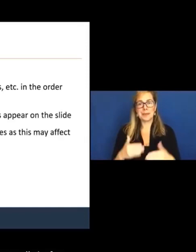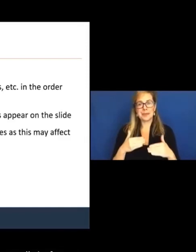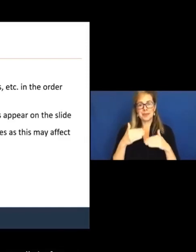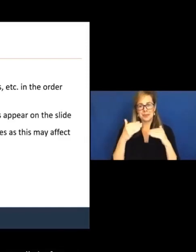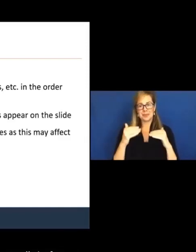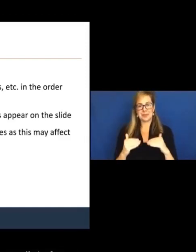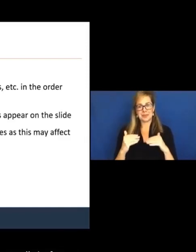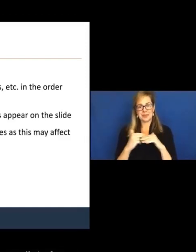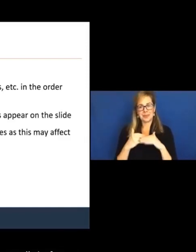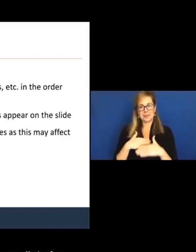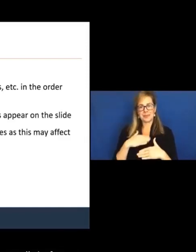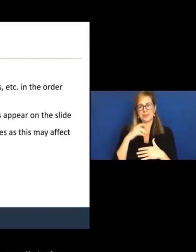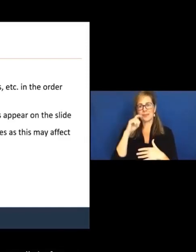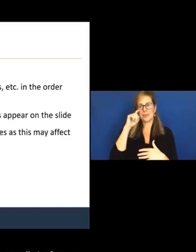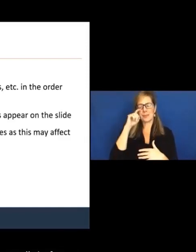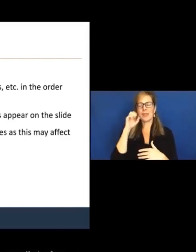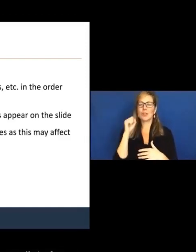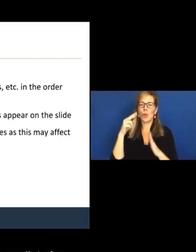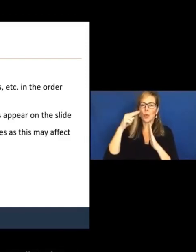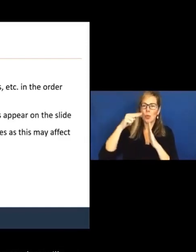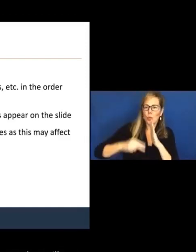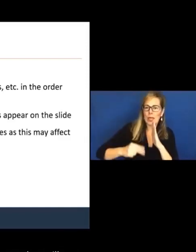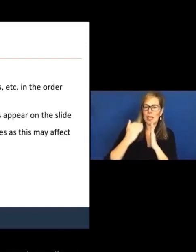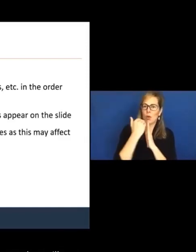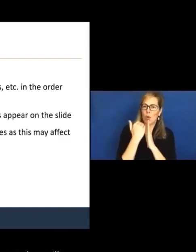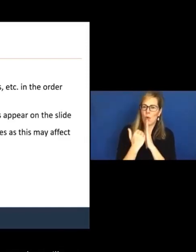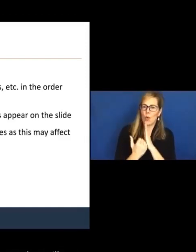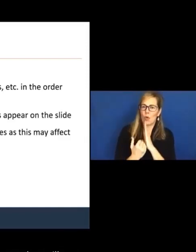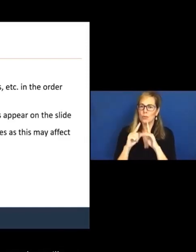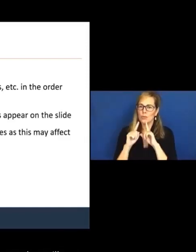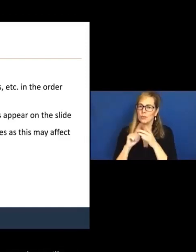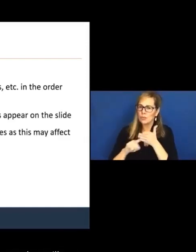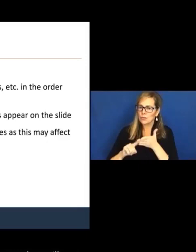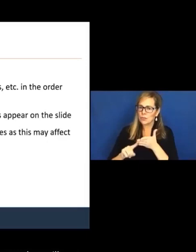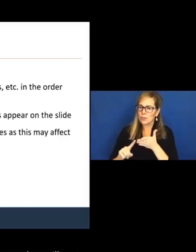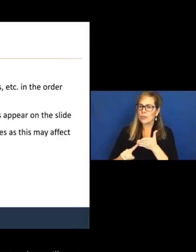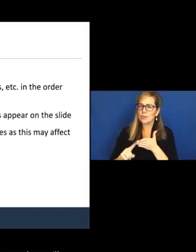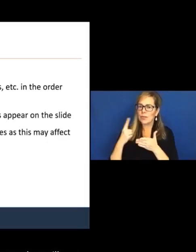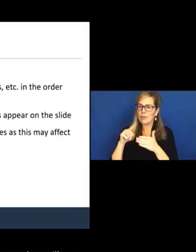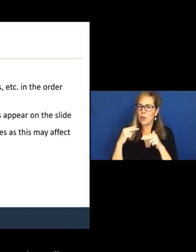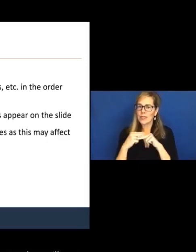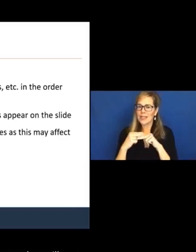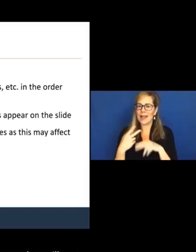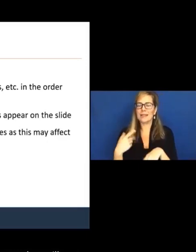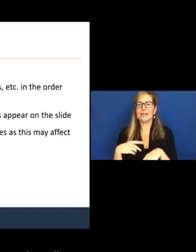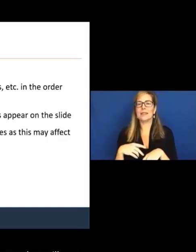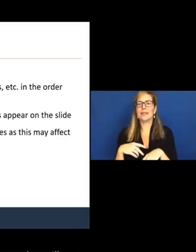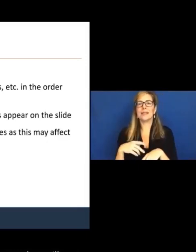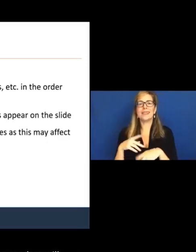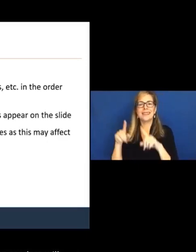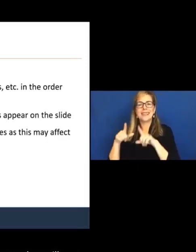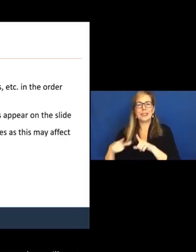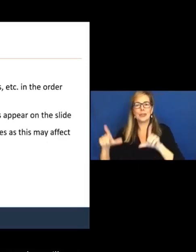As far as reading order, you want to check your reading order on your slides. Screen readers will read